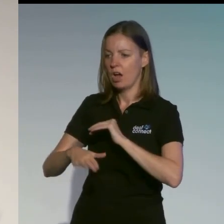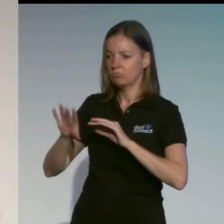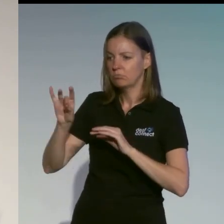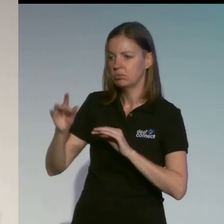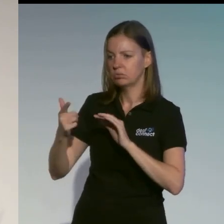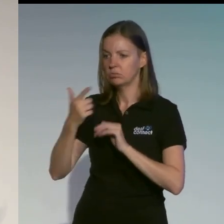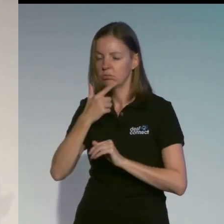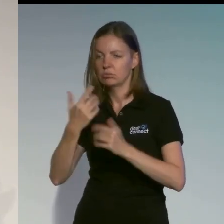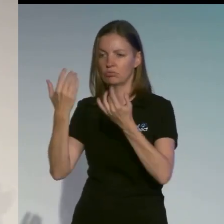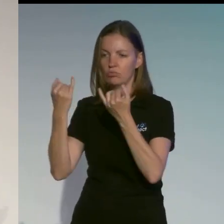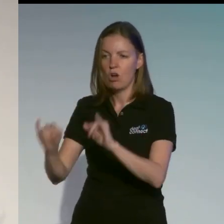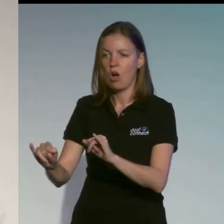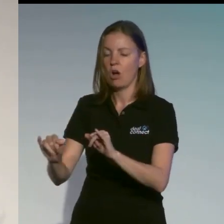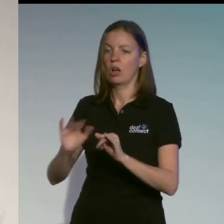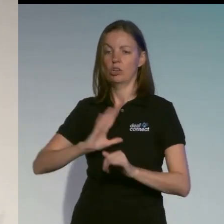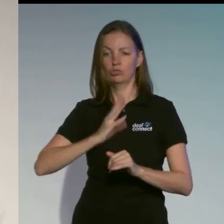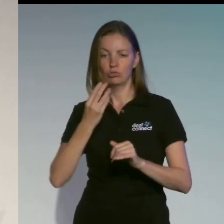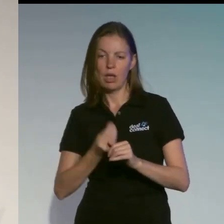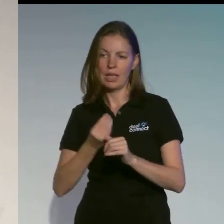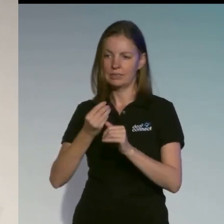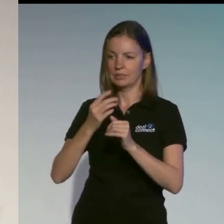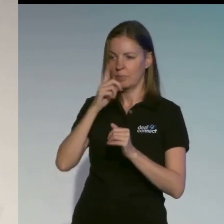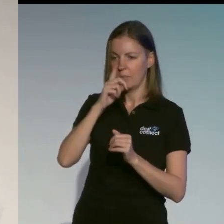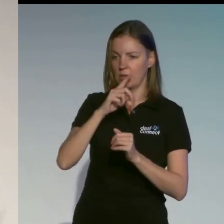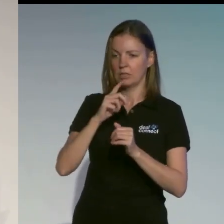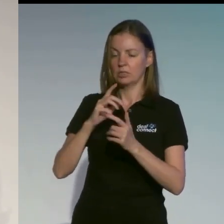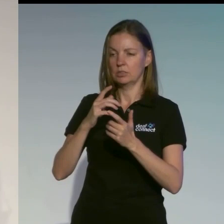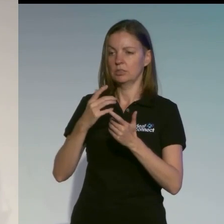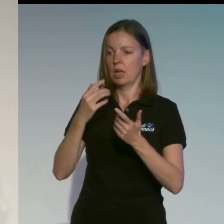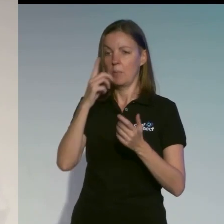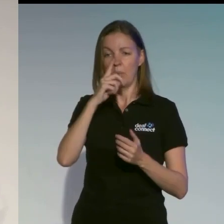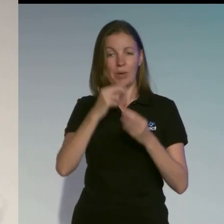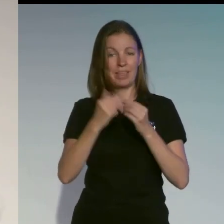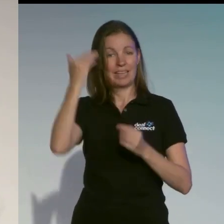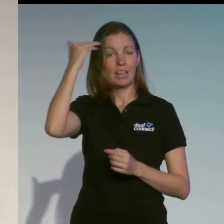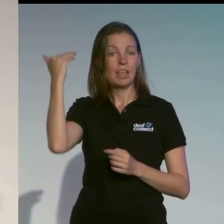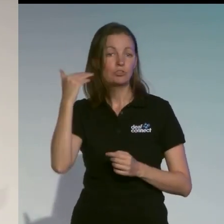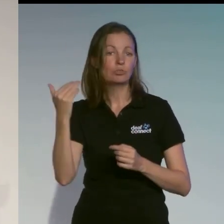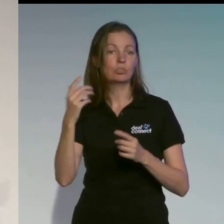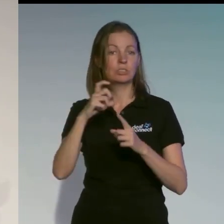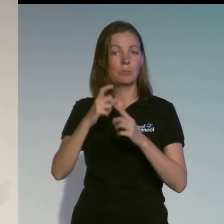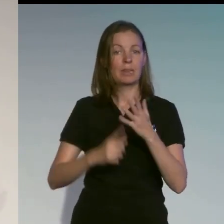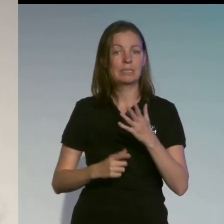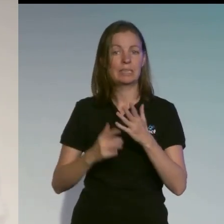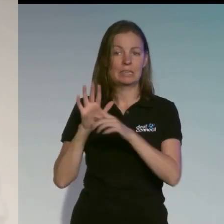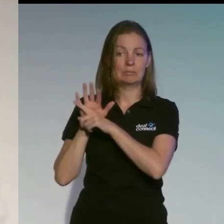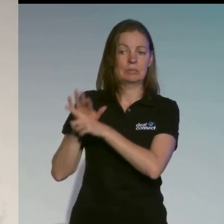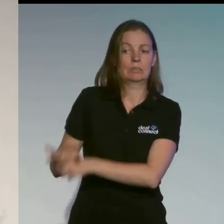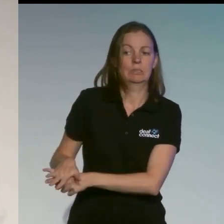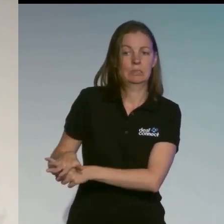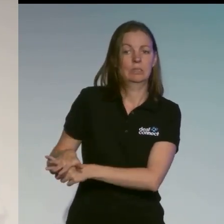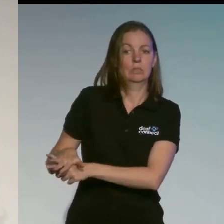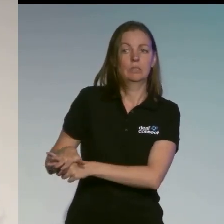transitioning needlessly, dubious pastoral care referrals, people with intellectual disability in group homes being suppressed by their gatekeepers